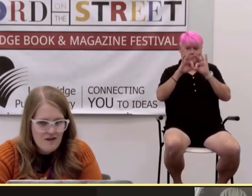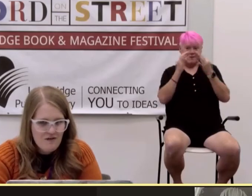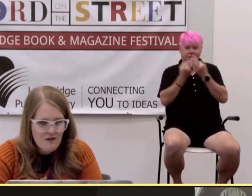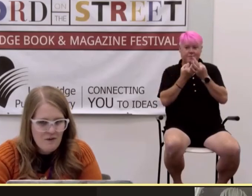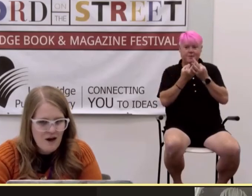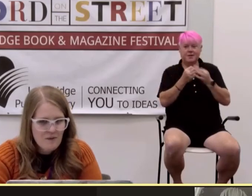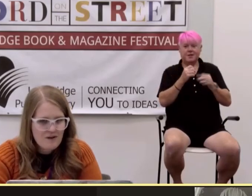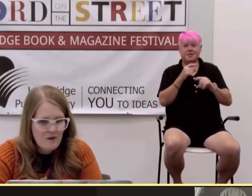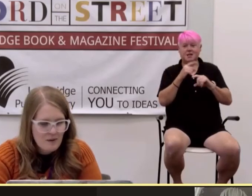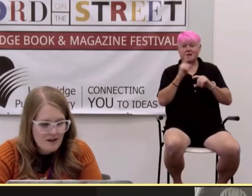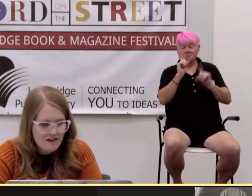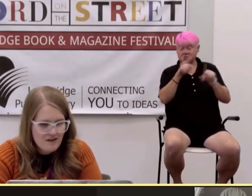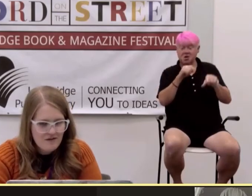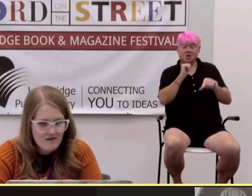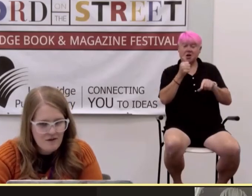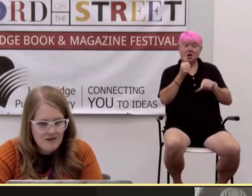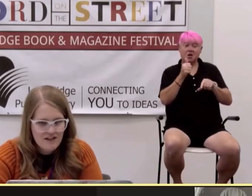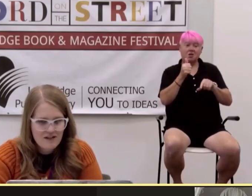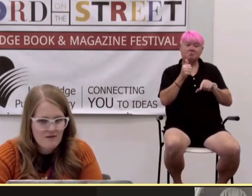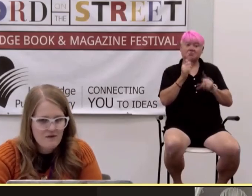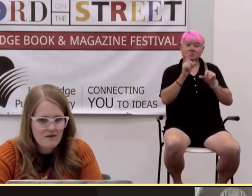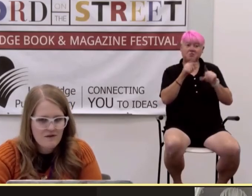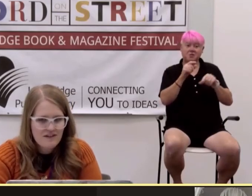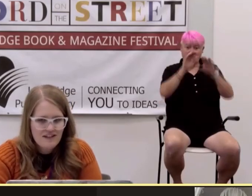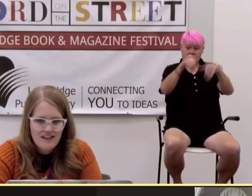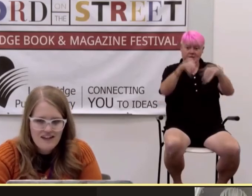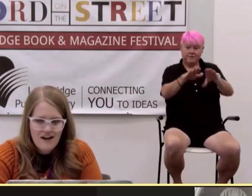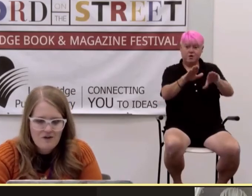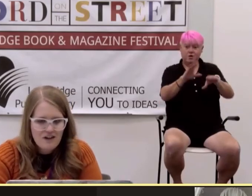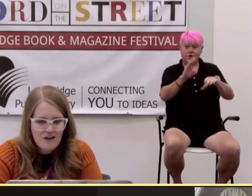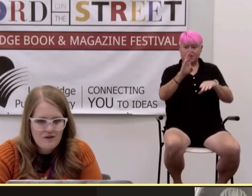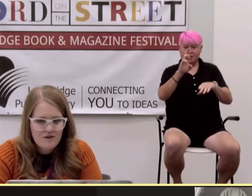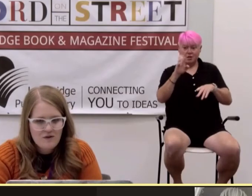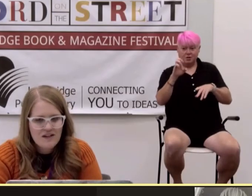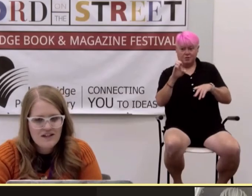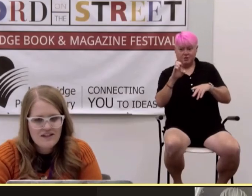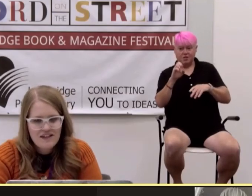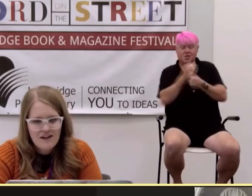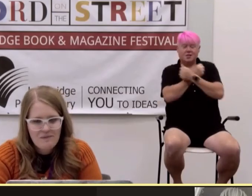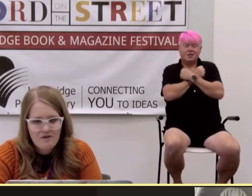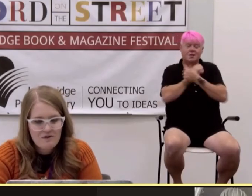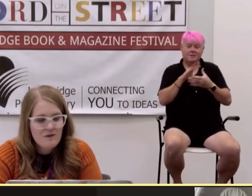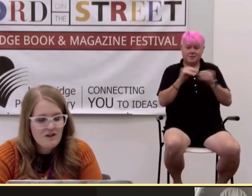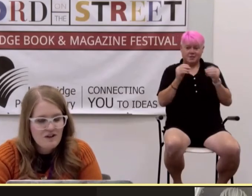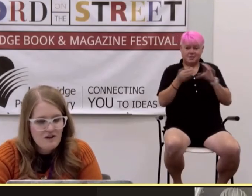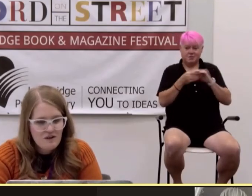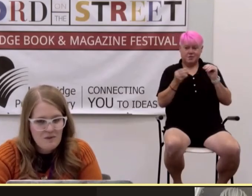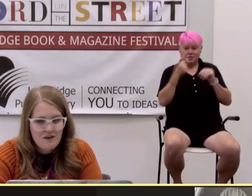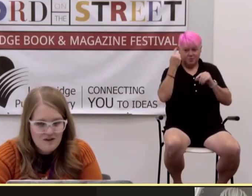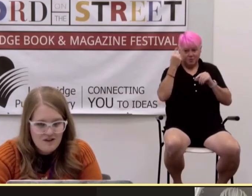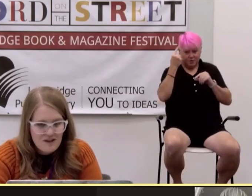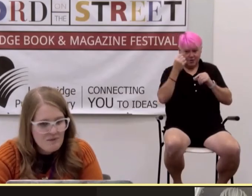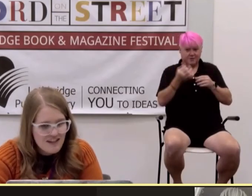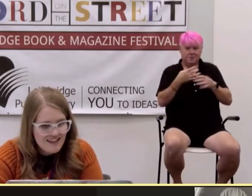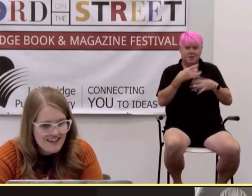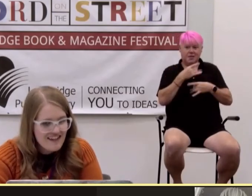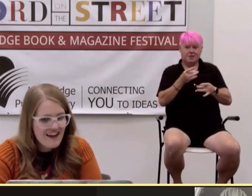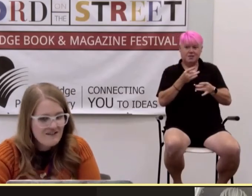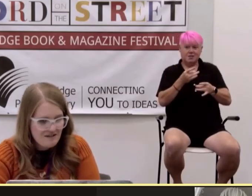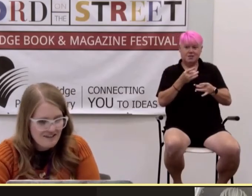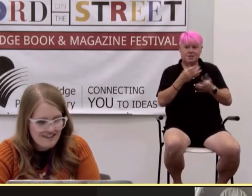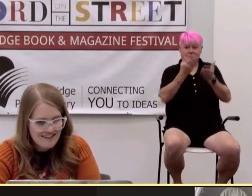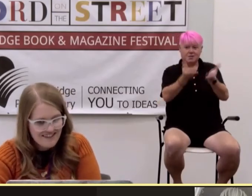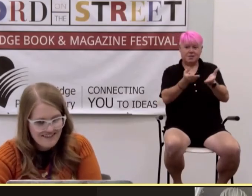Cree for a while, but is hoping to go and taste the food. And she loves the stories. She was wondering, though, if you'd be interested in presenting in